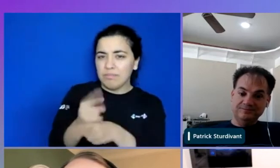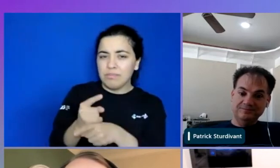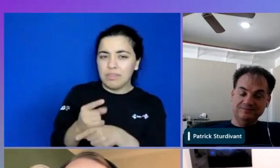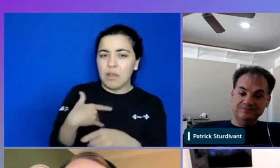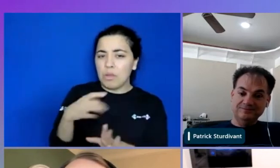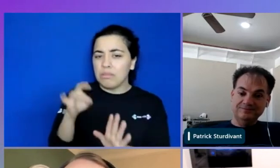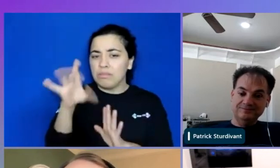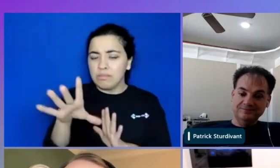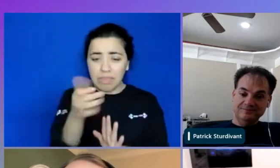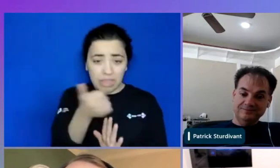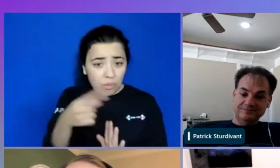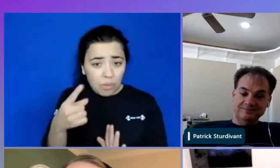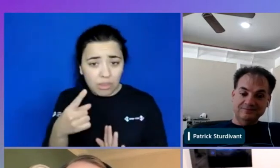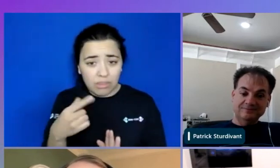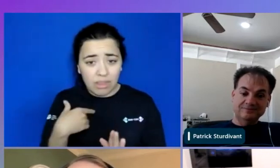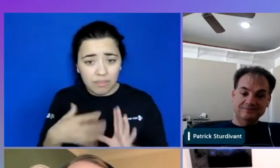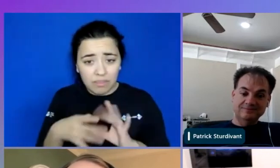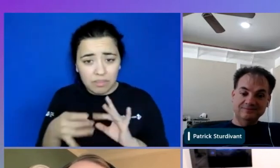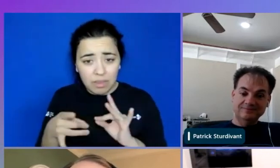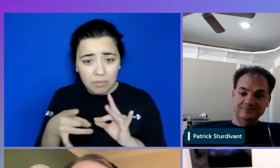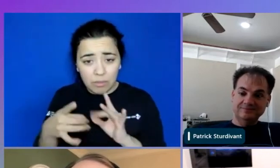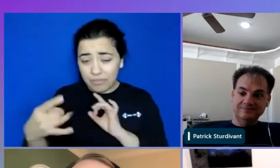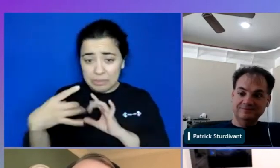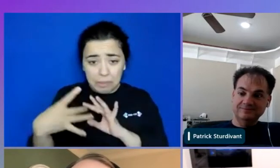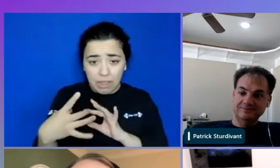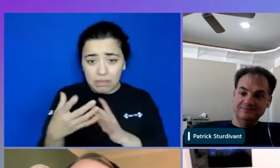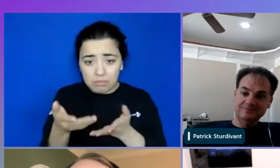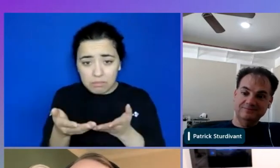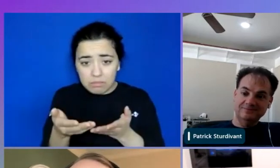Does anyone else have feedback for that?